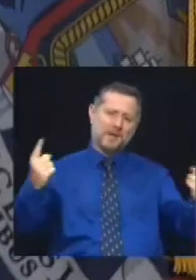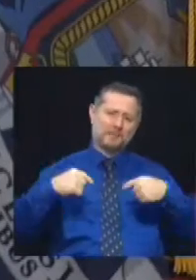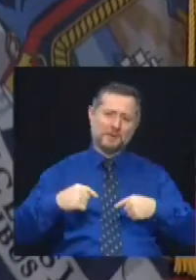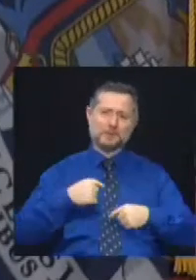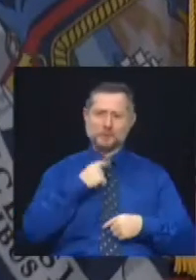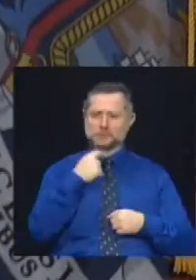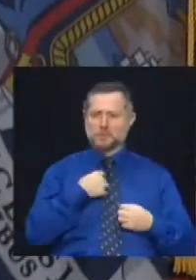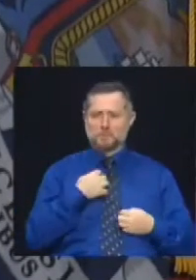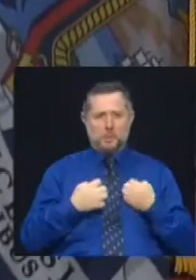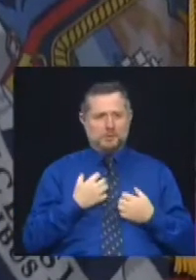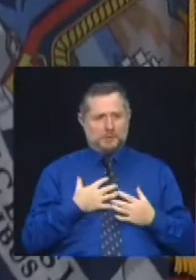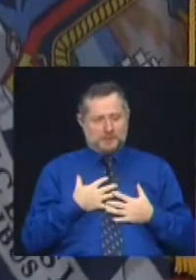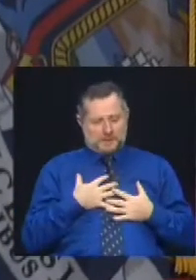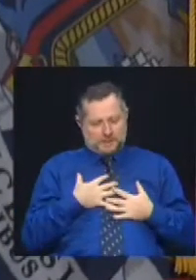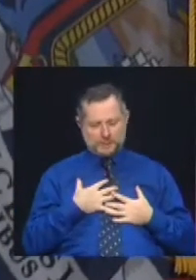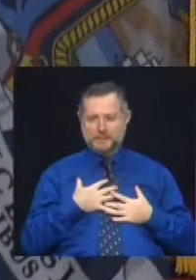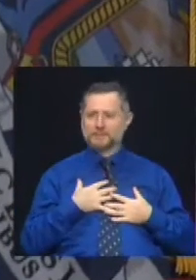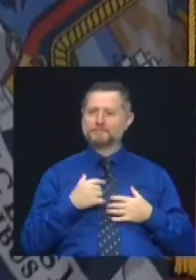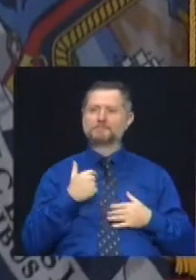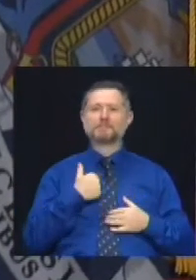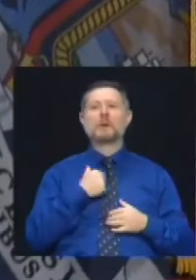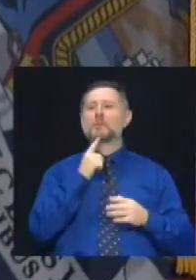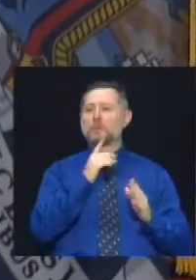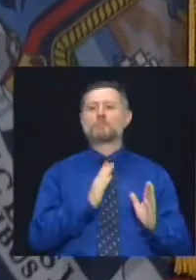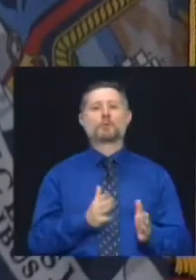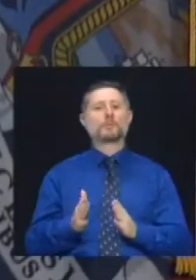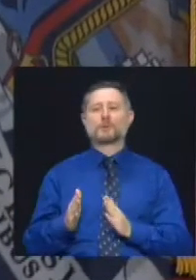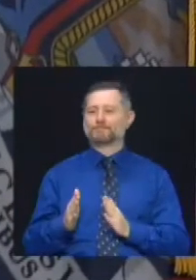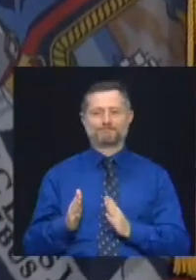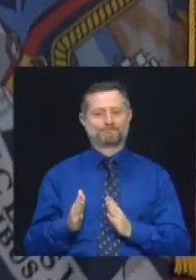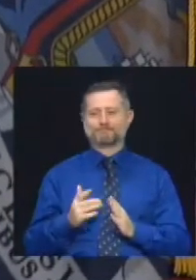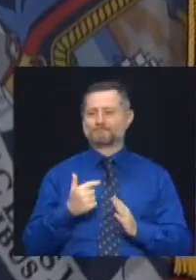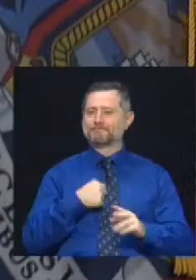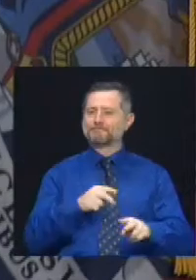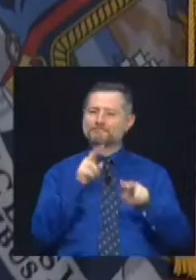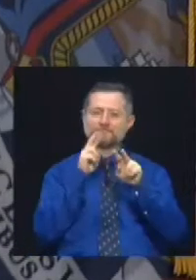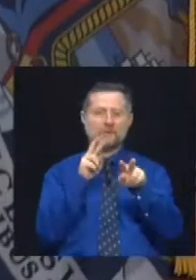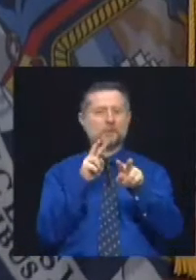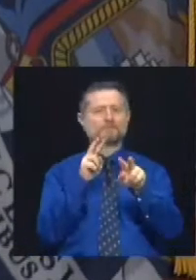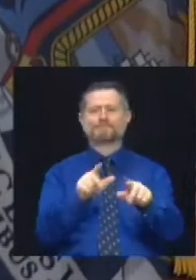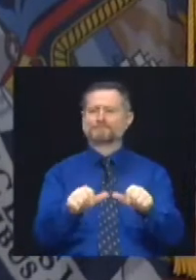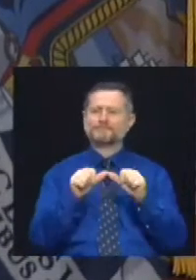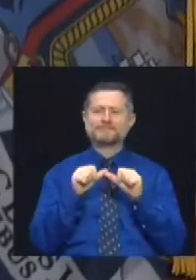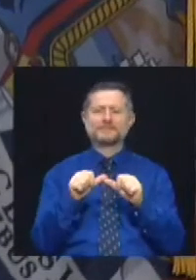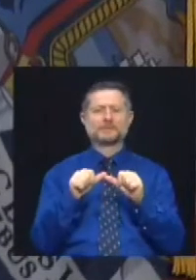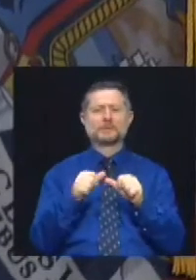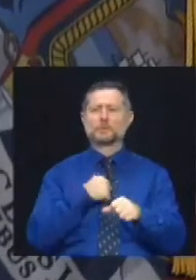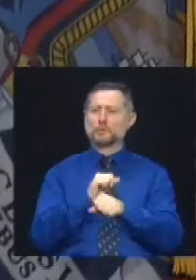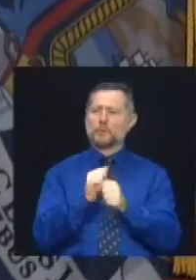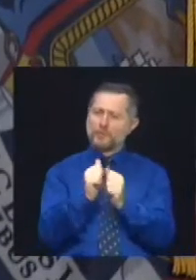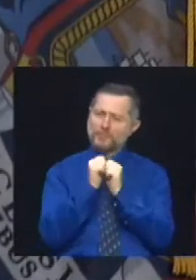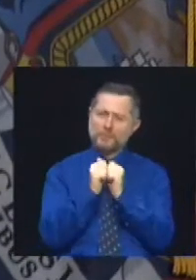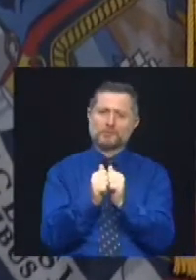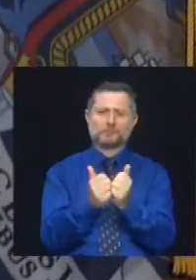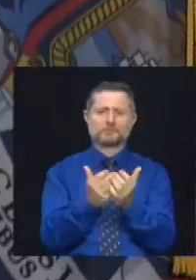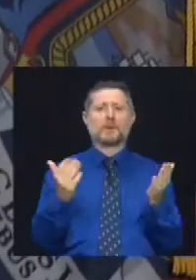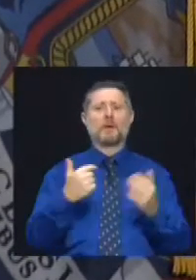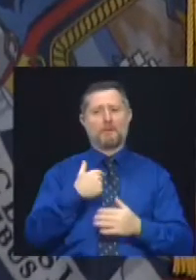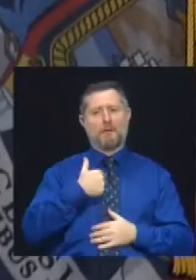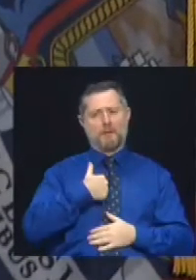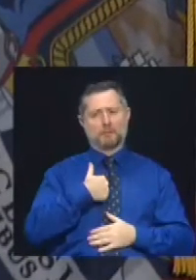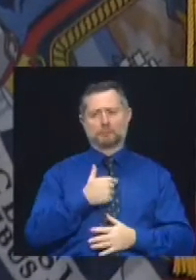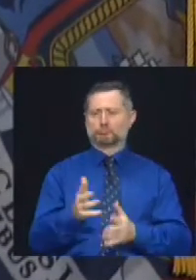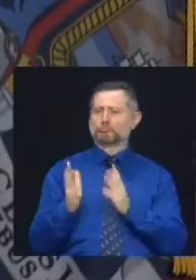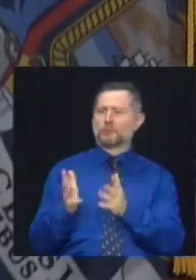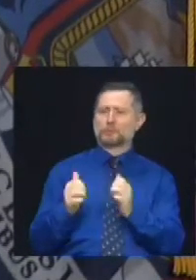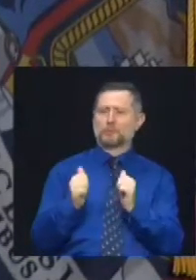it is one that I prepared for, and I'm so looking forward to continuing the work we have to do. To that end, I spoke with President Biden last